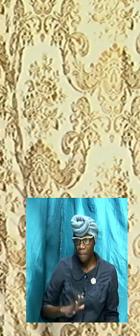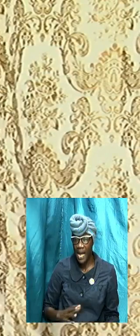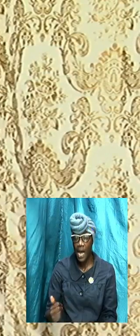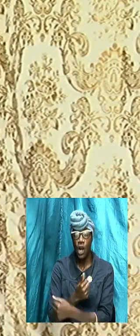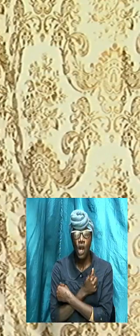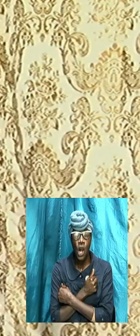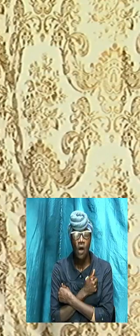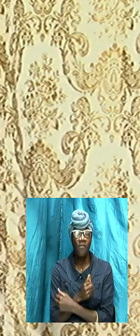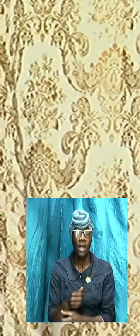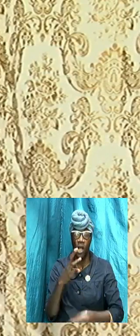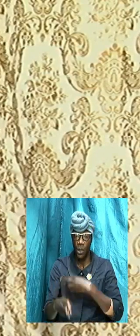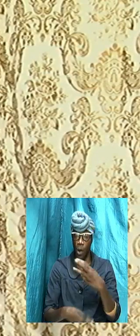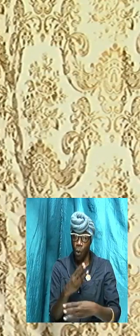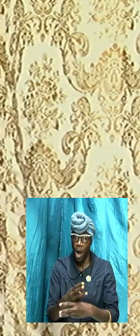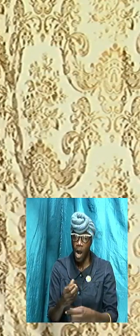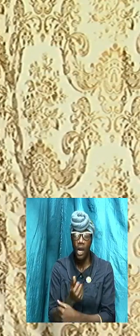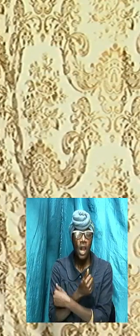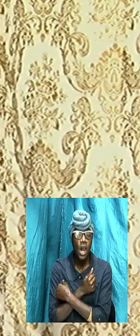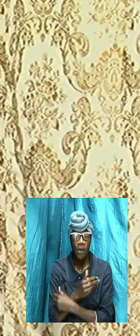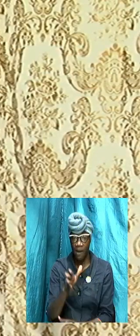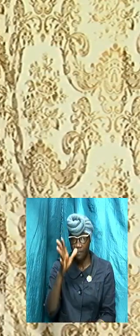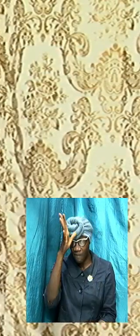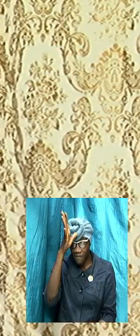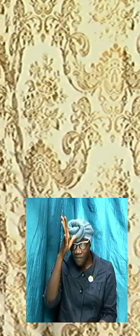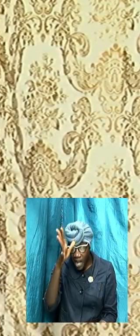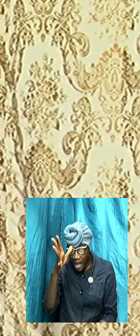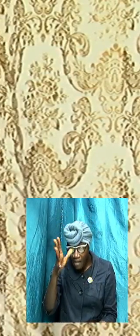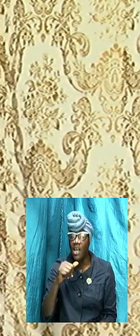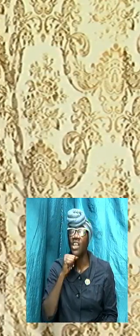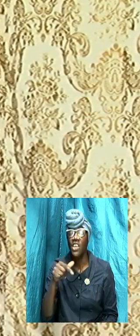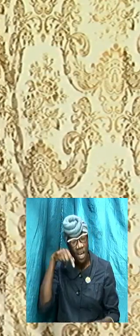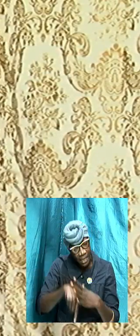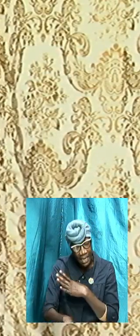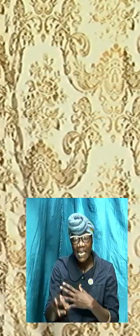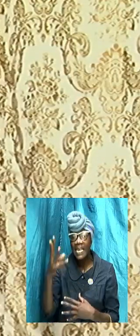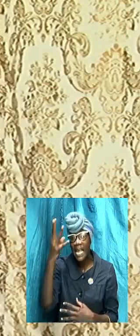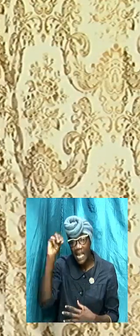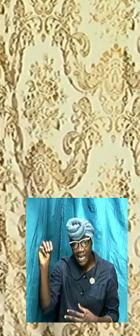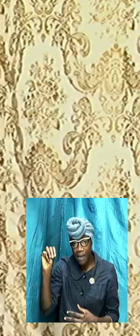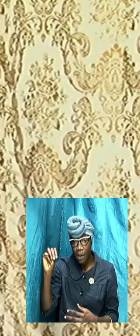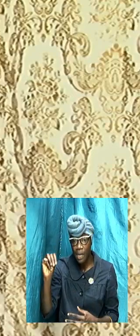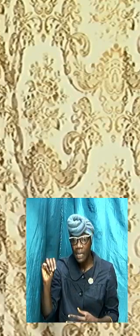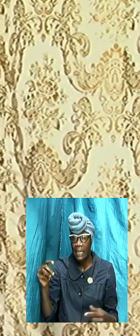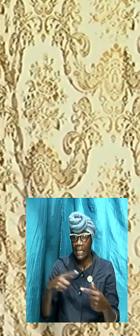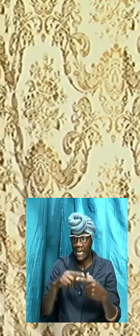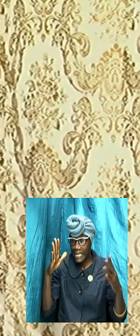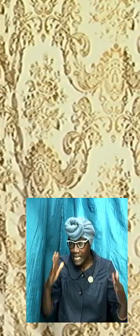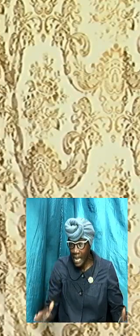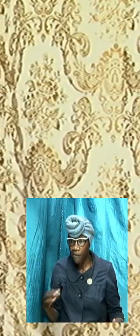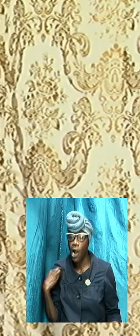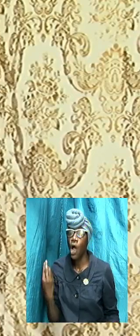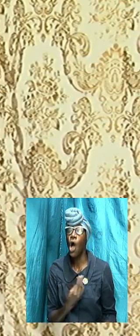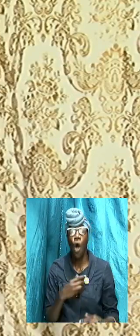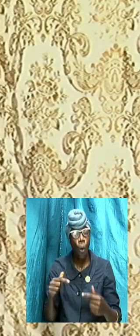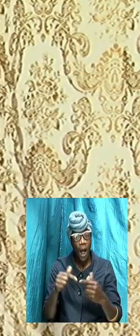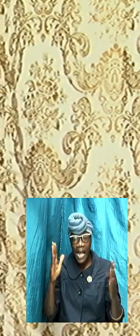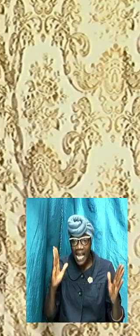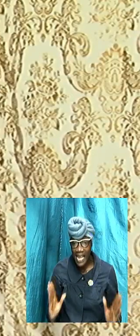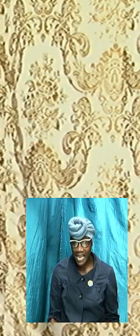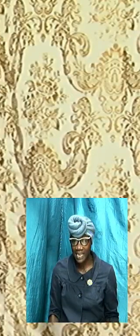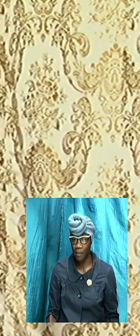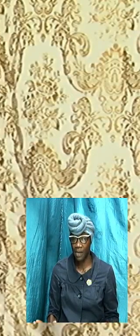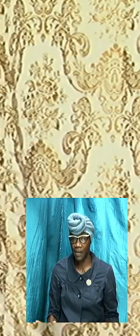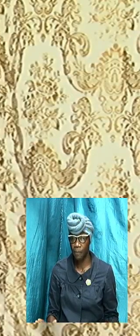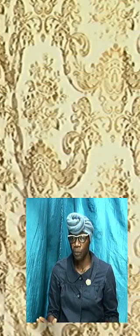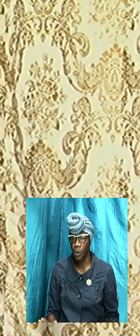in him. Praise God. We look at the fact that the devil is our enemy. Praise God. And you know, the truth be told, we said the devil goes